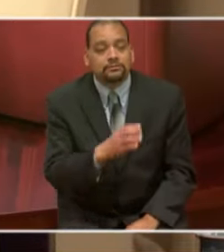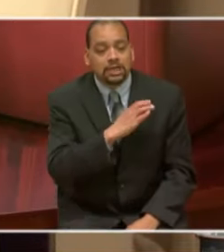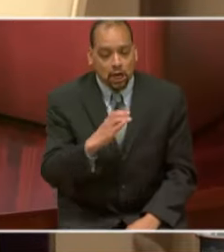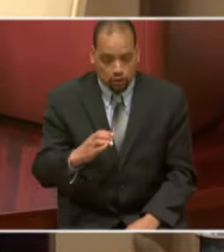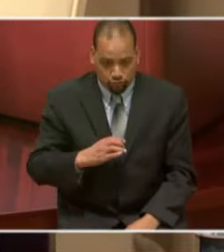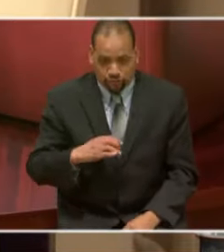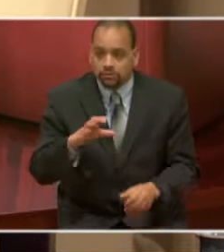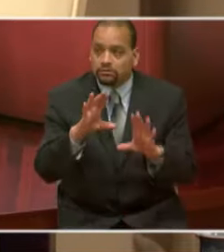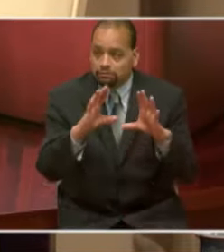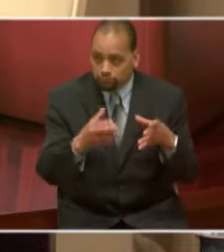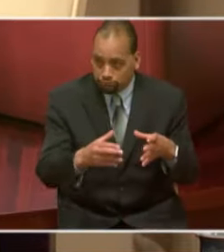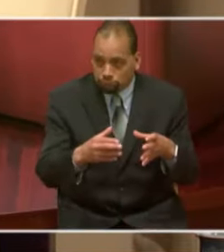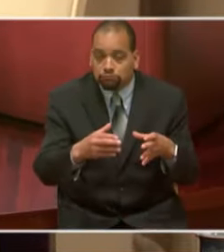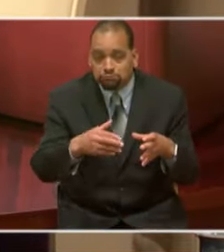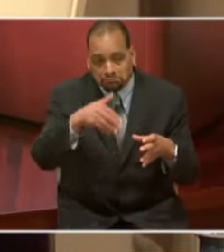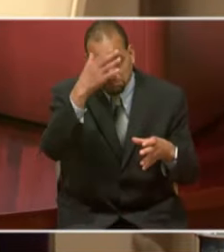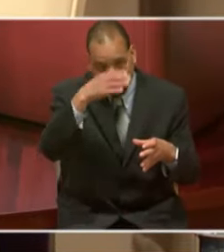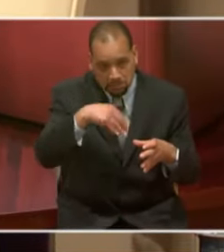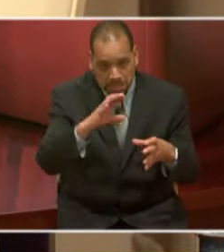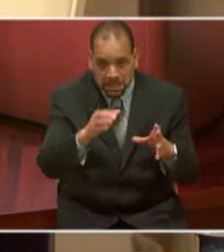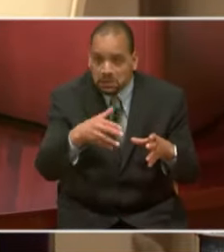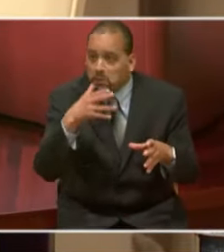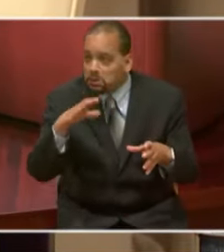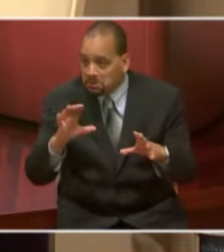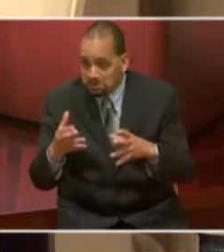Meeting Bishop Tutu, knew everything.